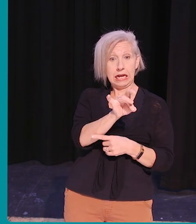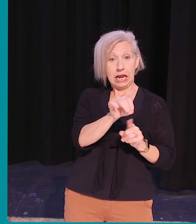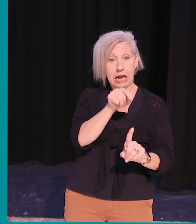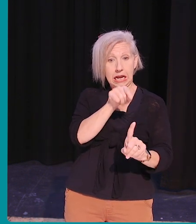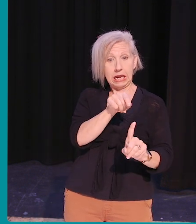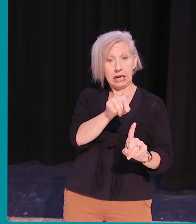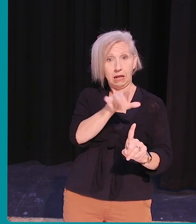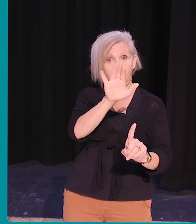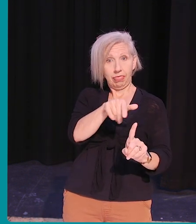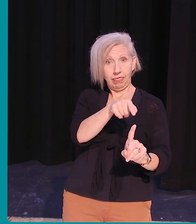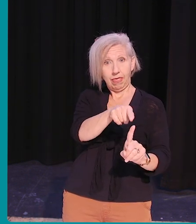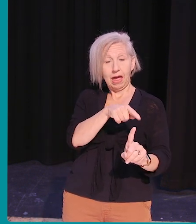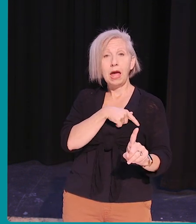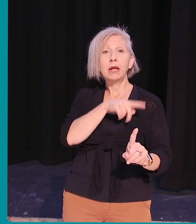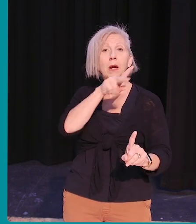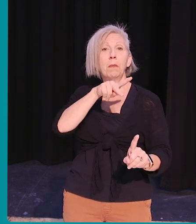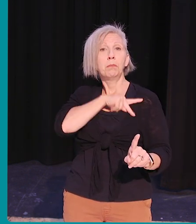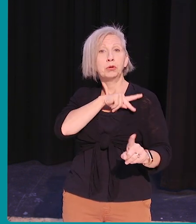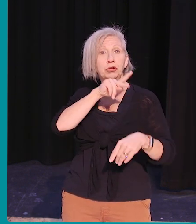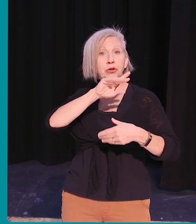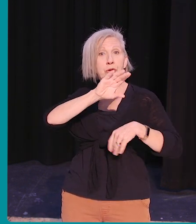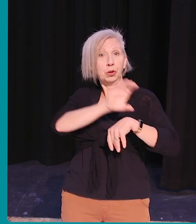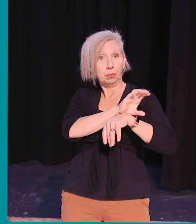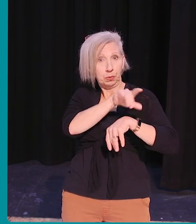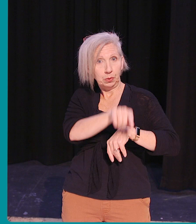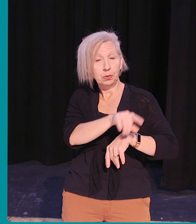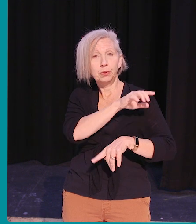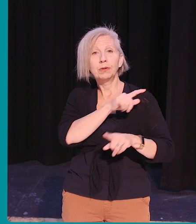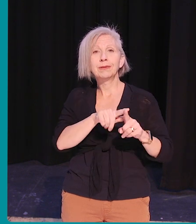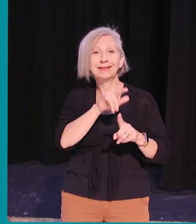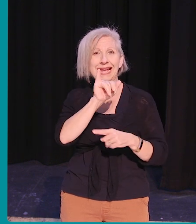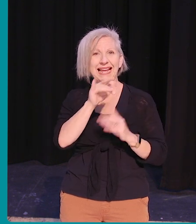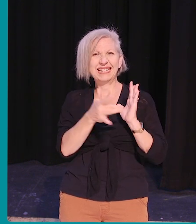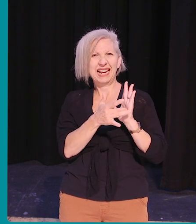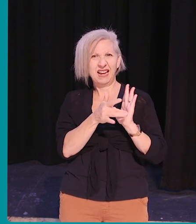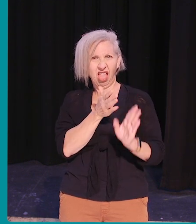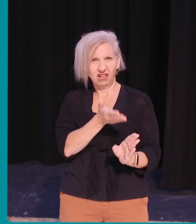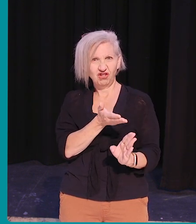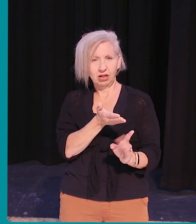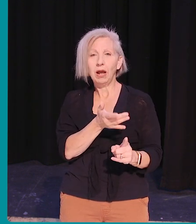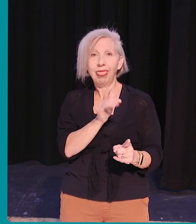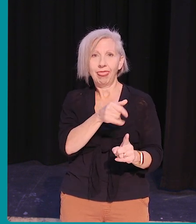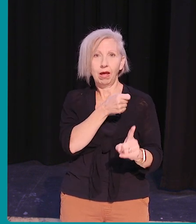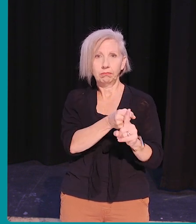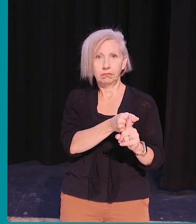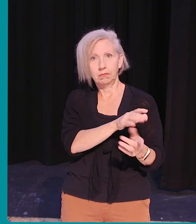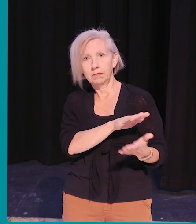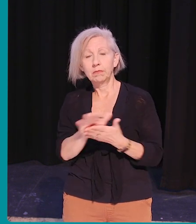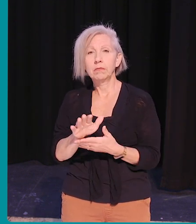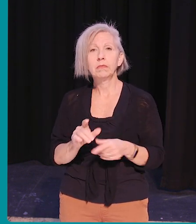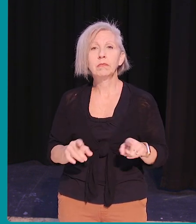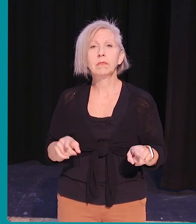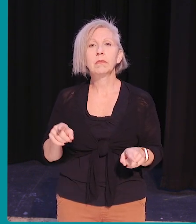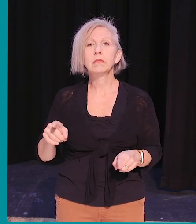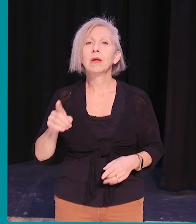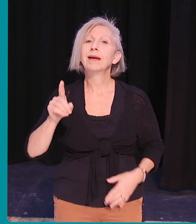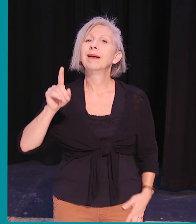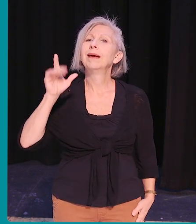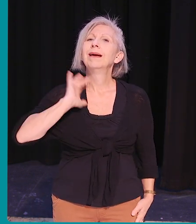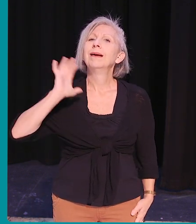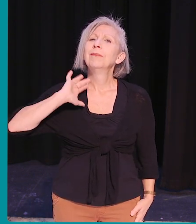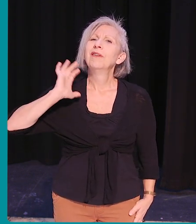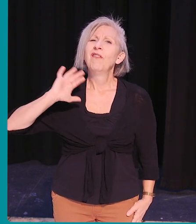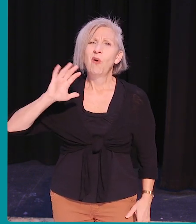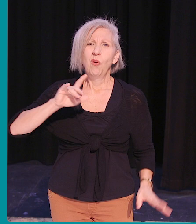in. And what we had was, we used to have this historical relationship where people's incomes grew hand in hand with the productivity of the nation, and they